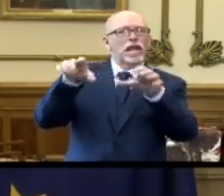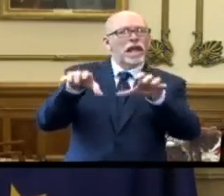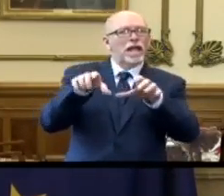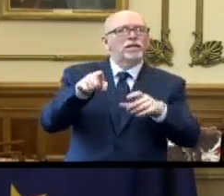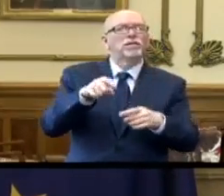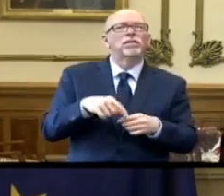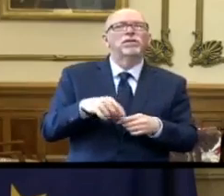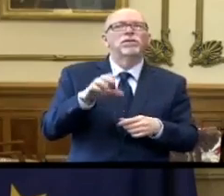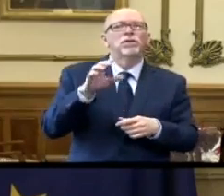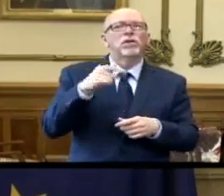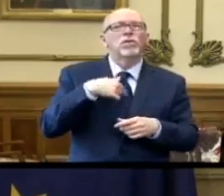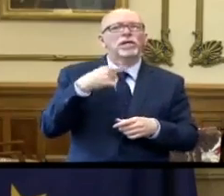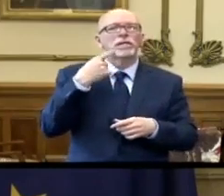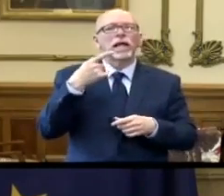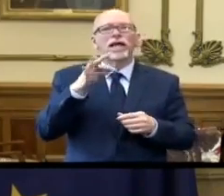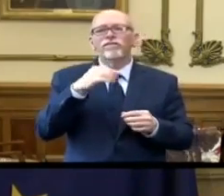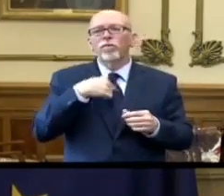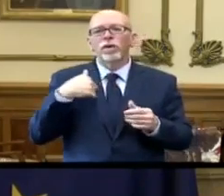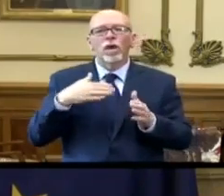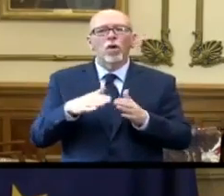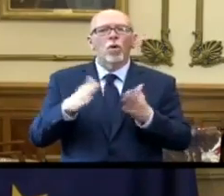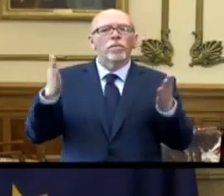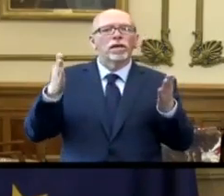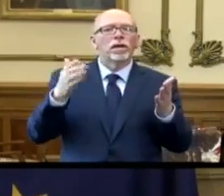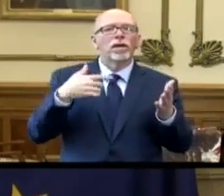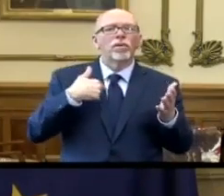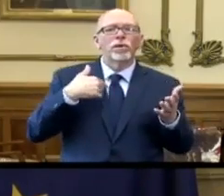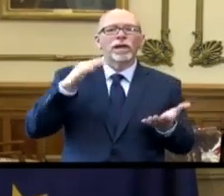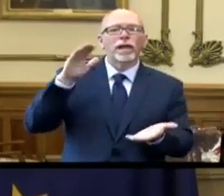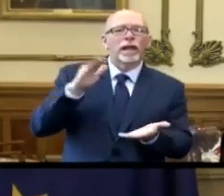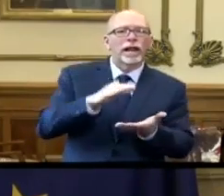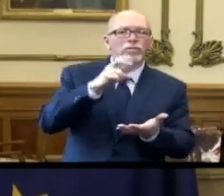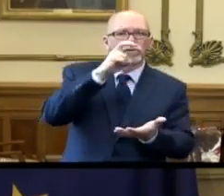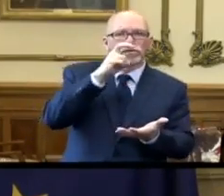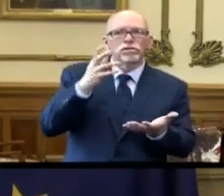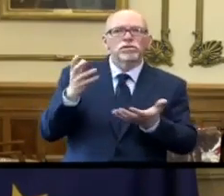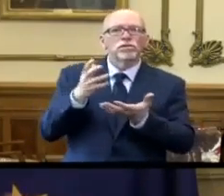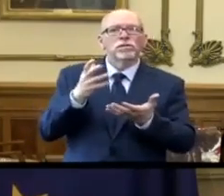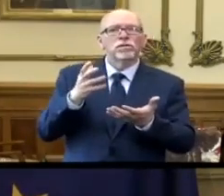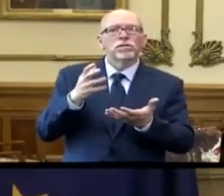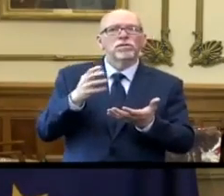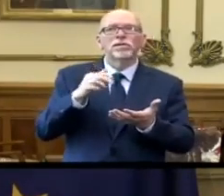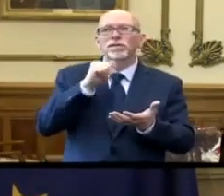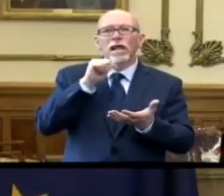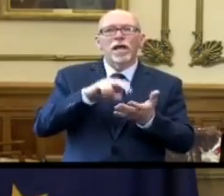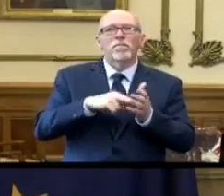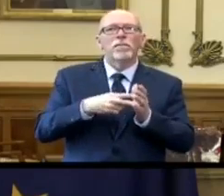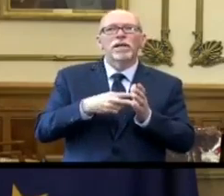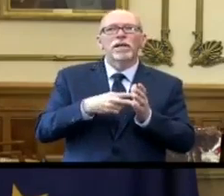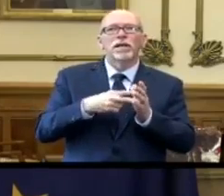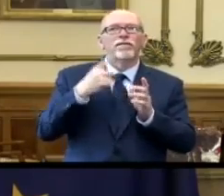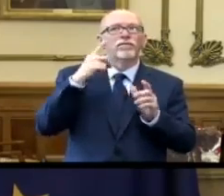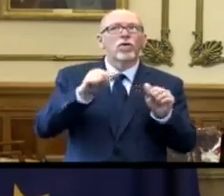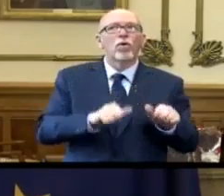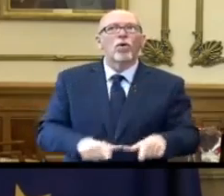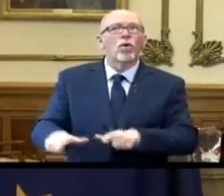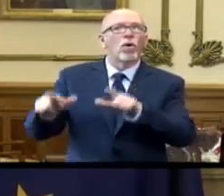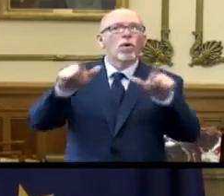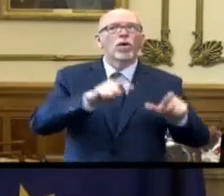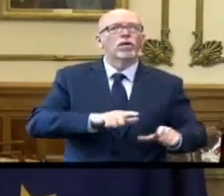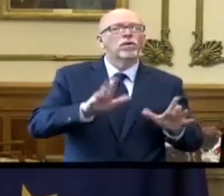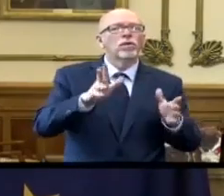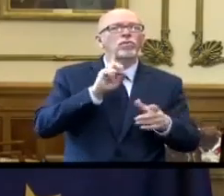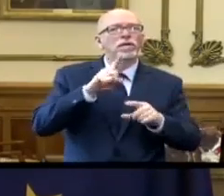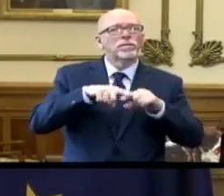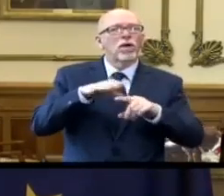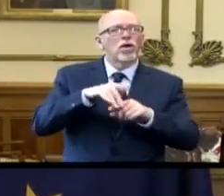we say lifting or opening up, that's just not a blanket statement. It has to do with